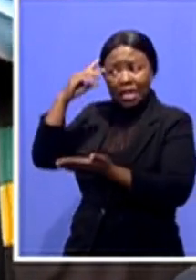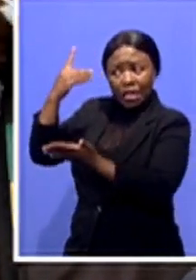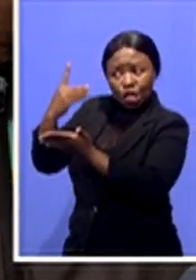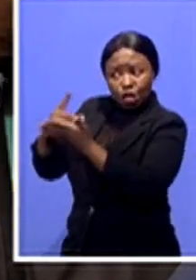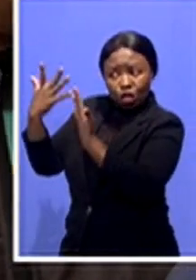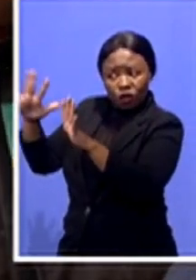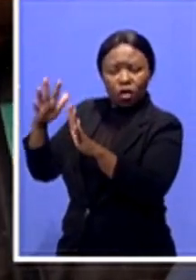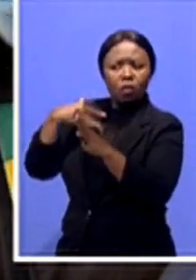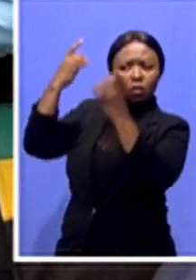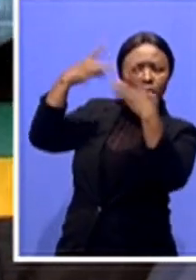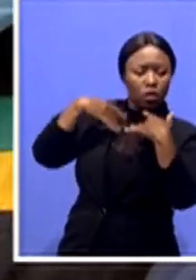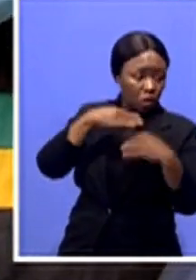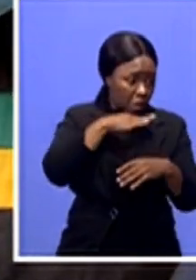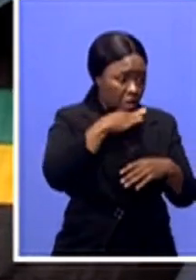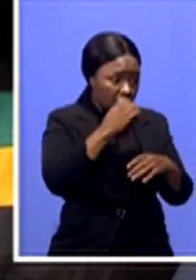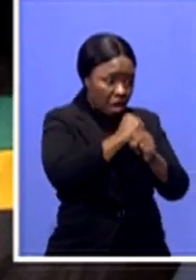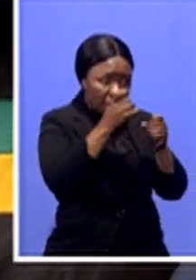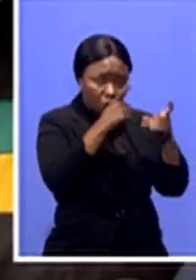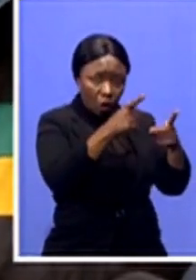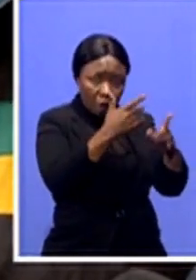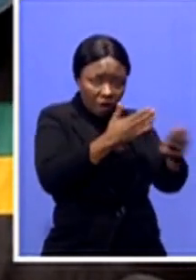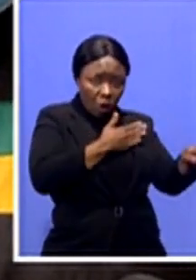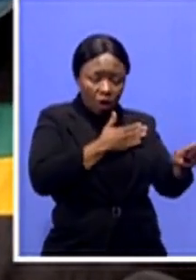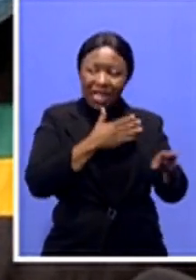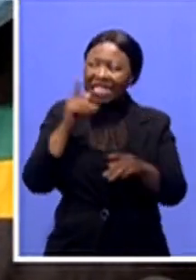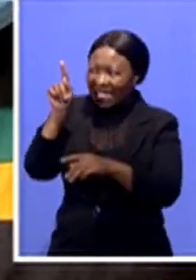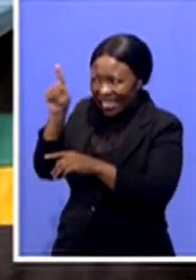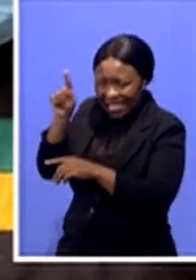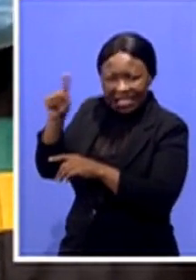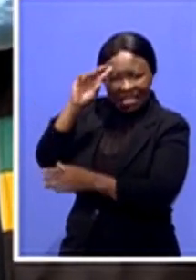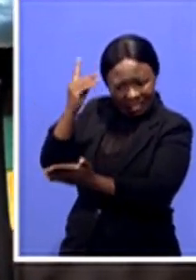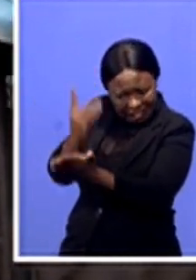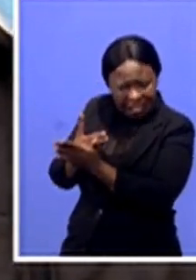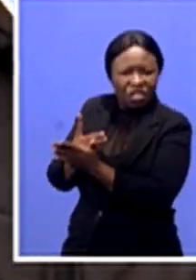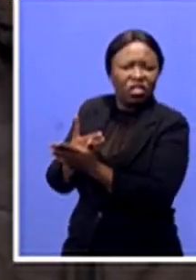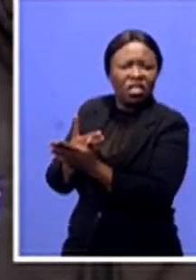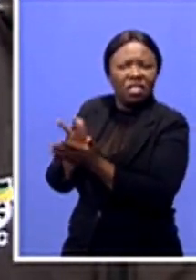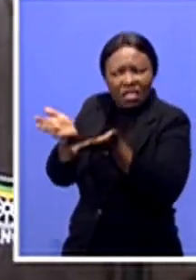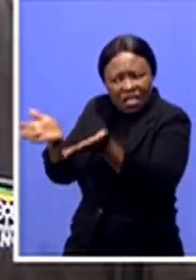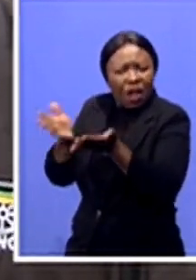beforehand? He took the decision as he is entitled to do